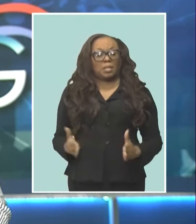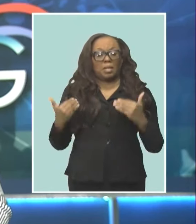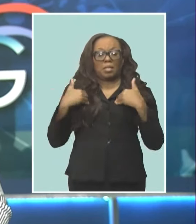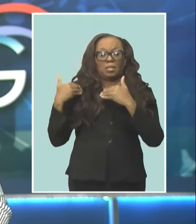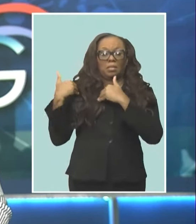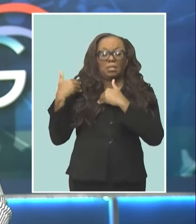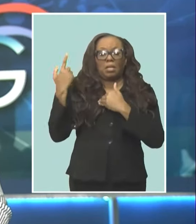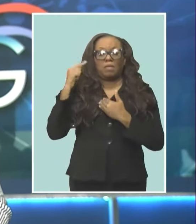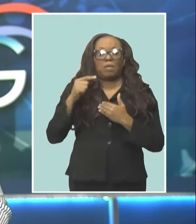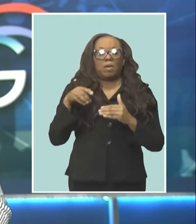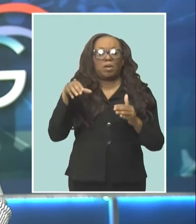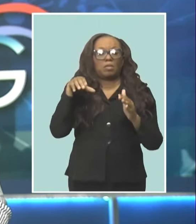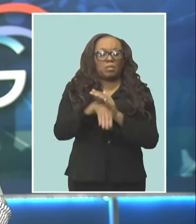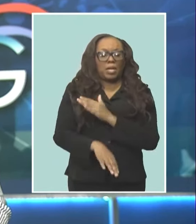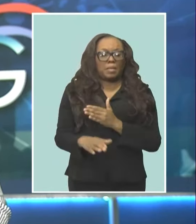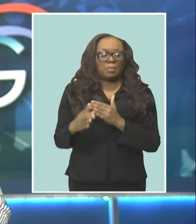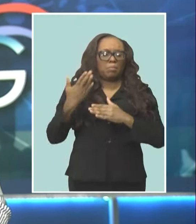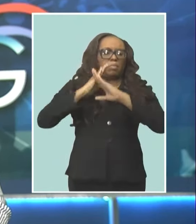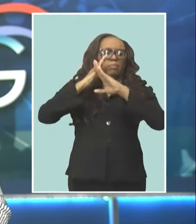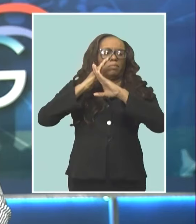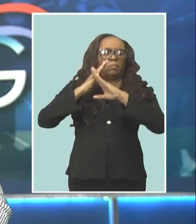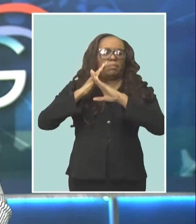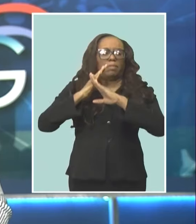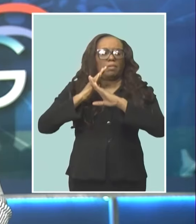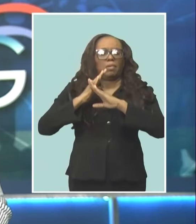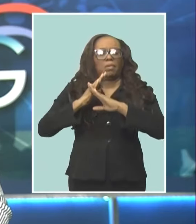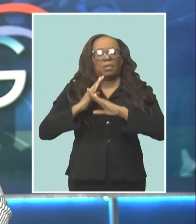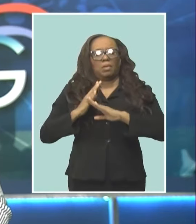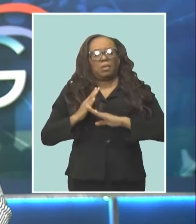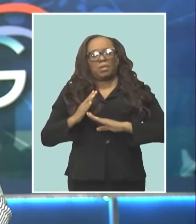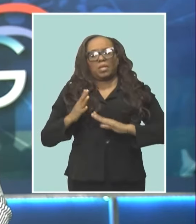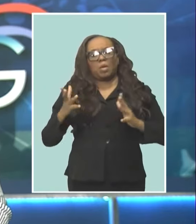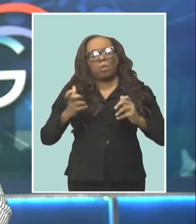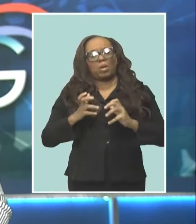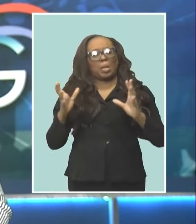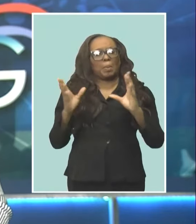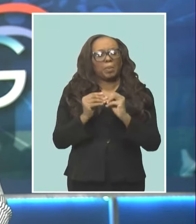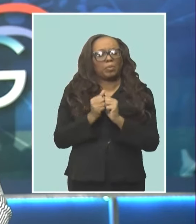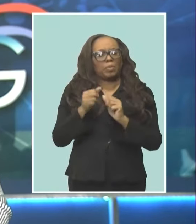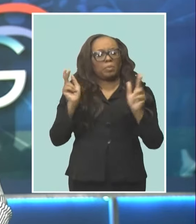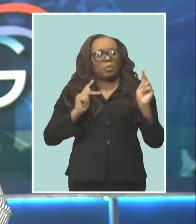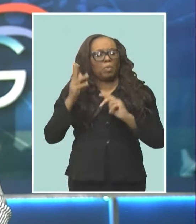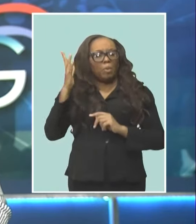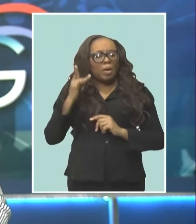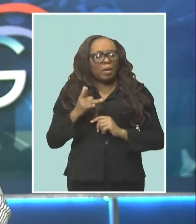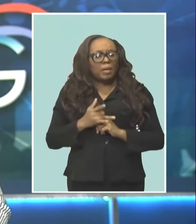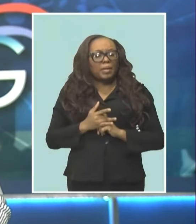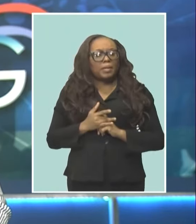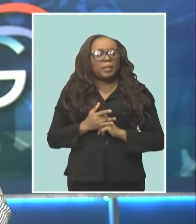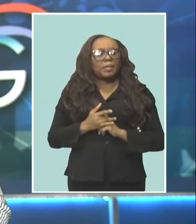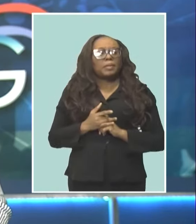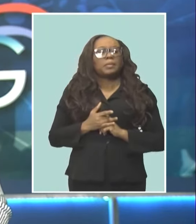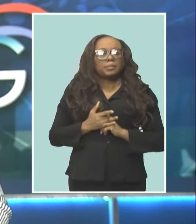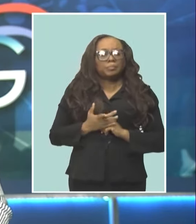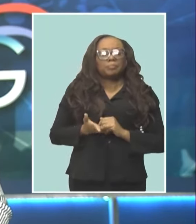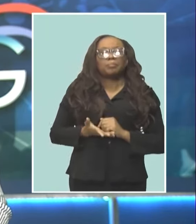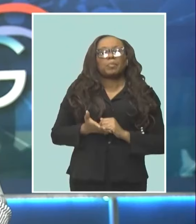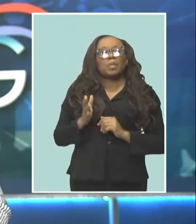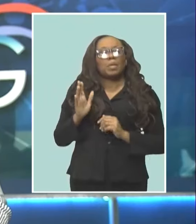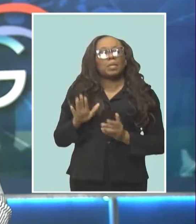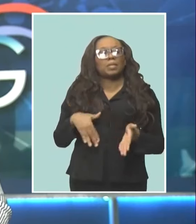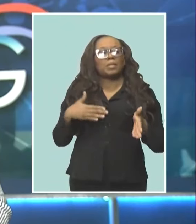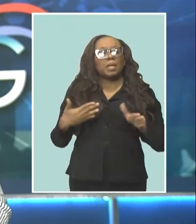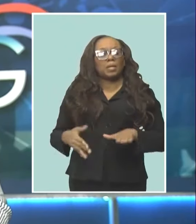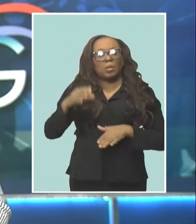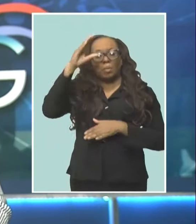prevention, made the revelation against the background of a public outcry about the death of a 13-year-old Jonathan